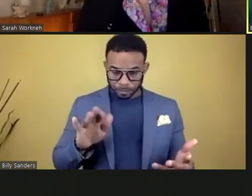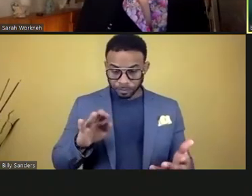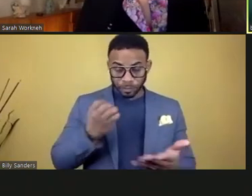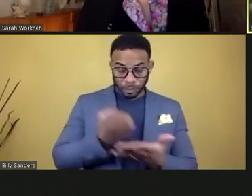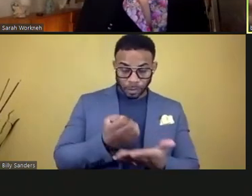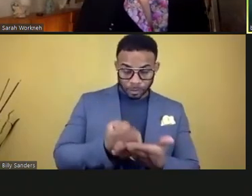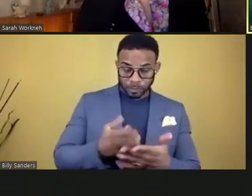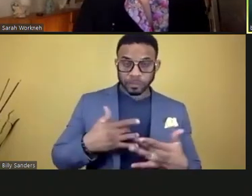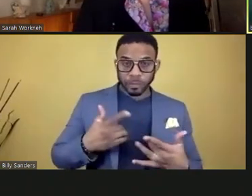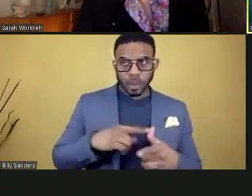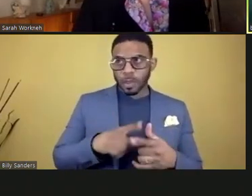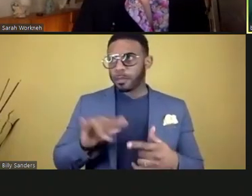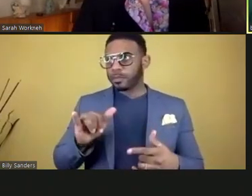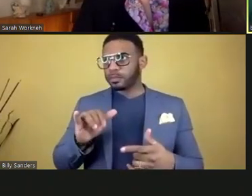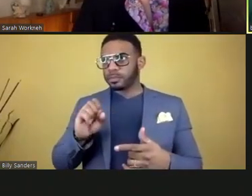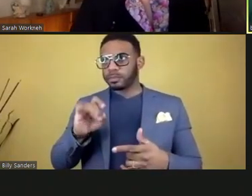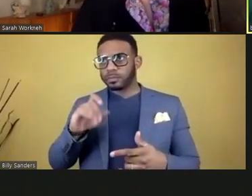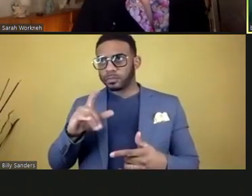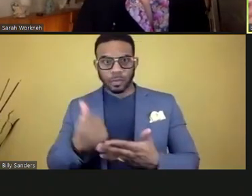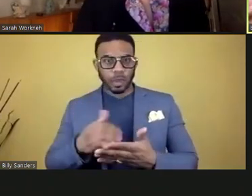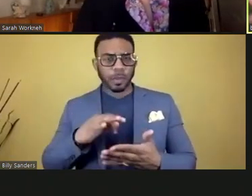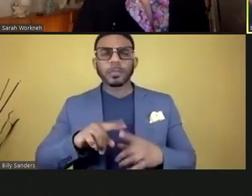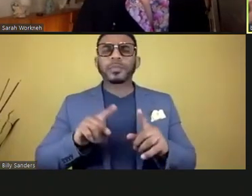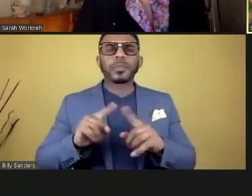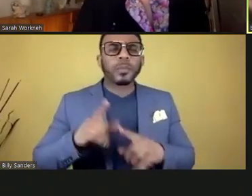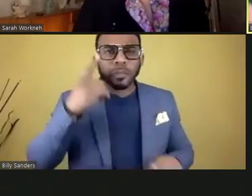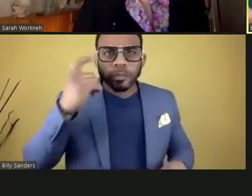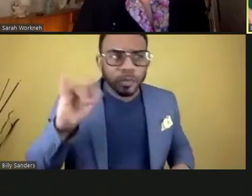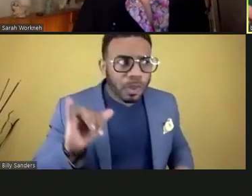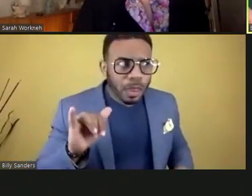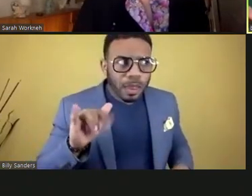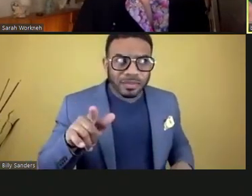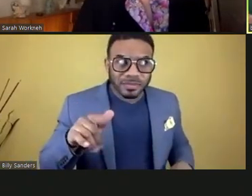economic status or like their social capital, but also because like